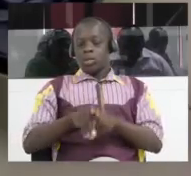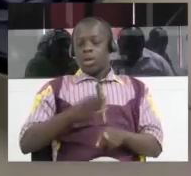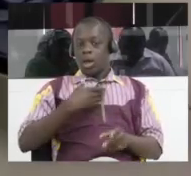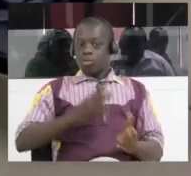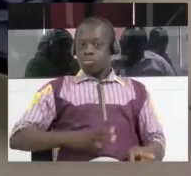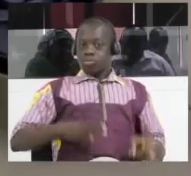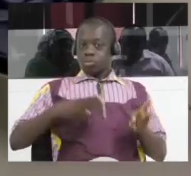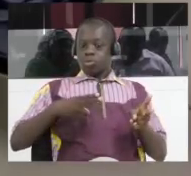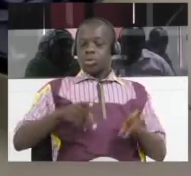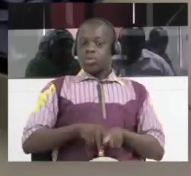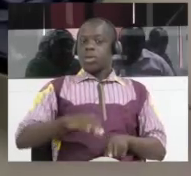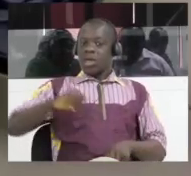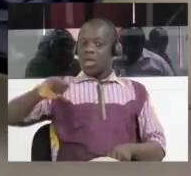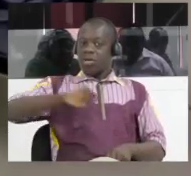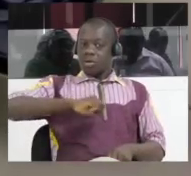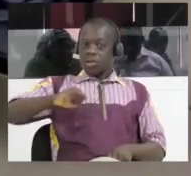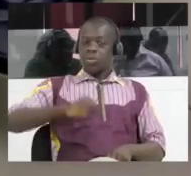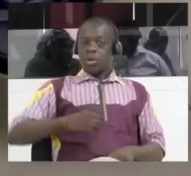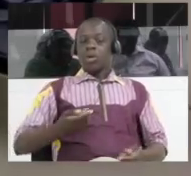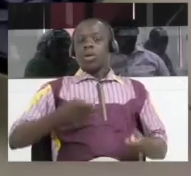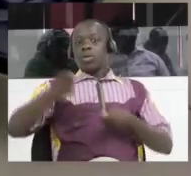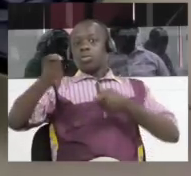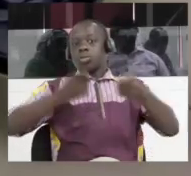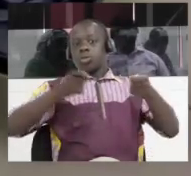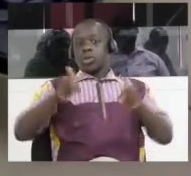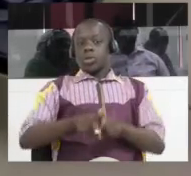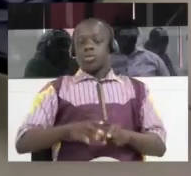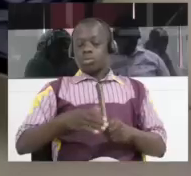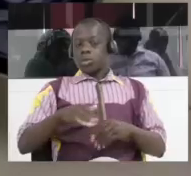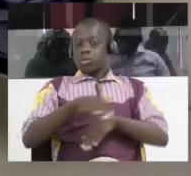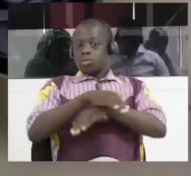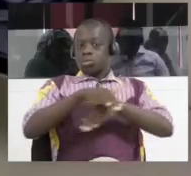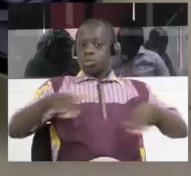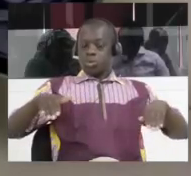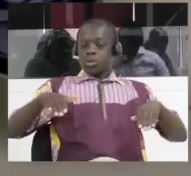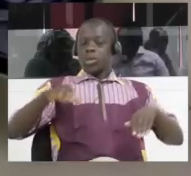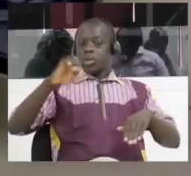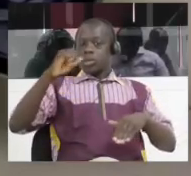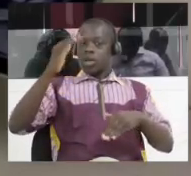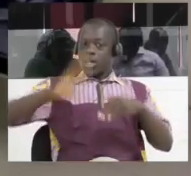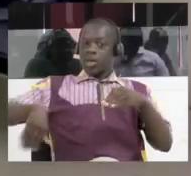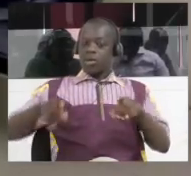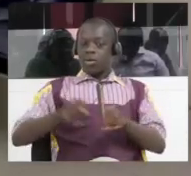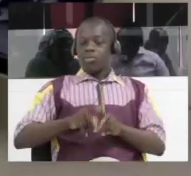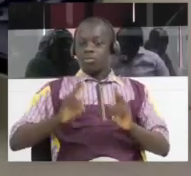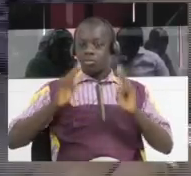but they had guns, and then they were in effective control, and they sealed the Serekunda end of the Denton